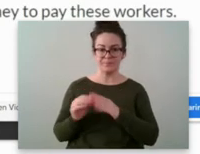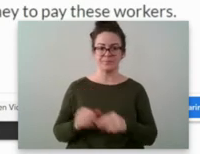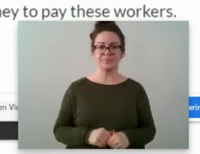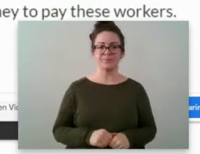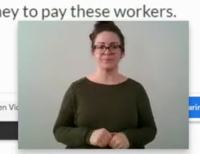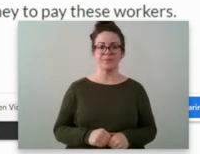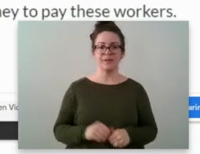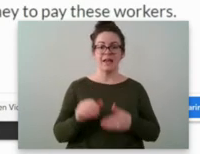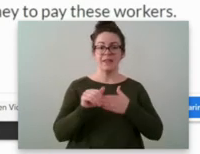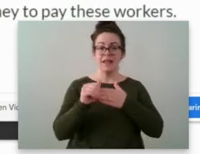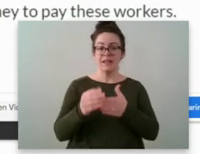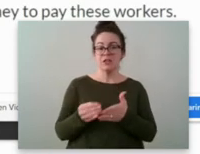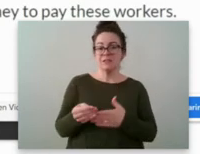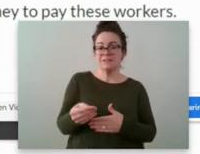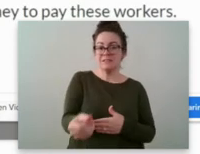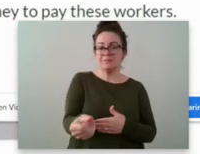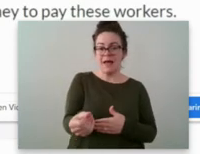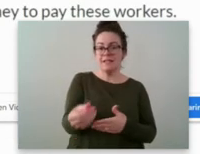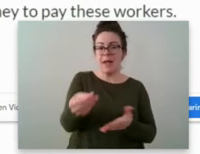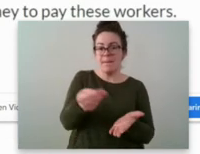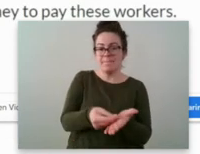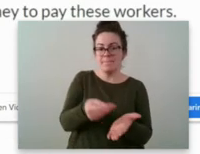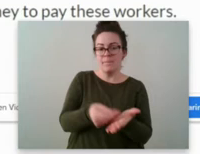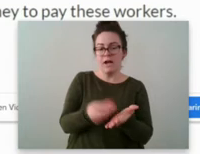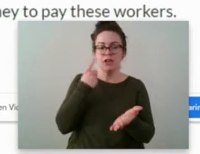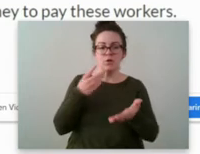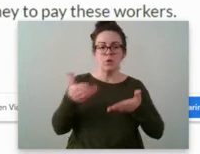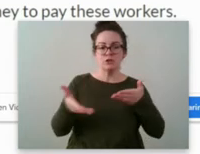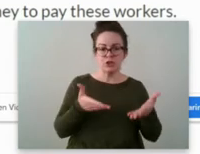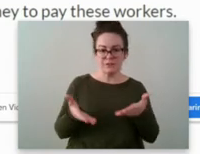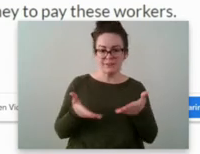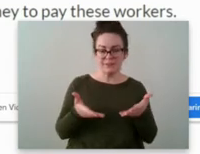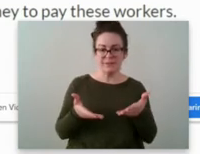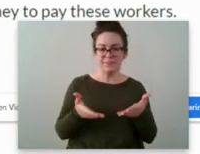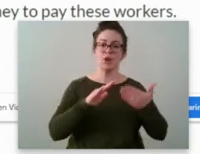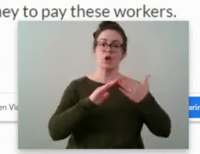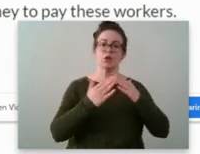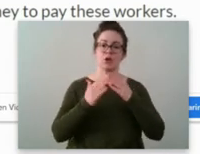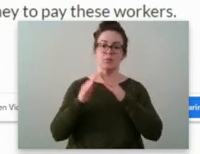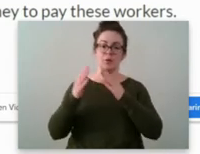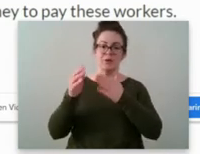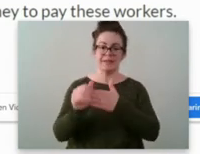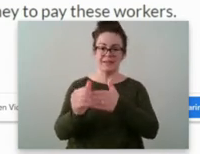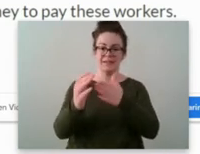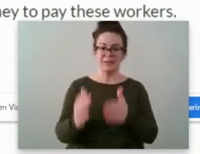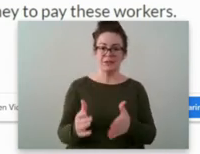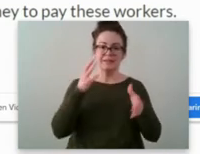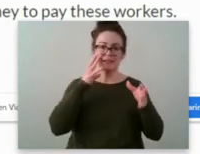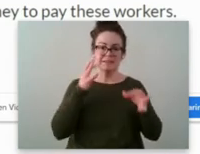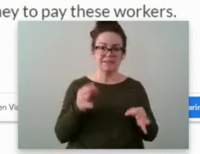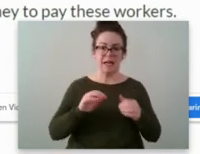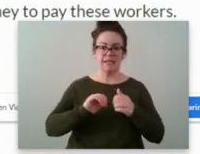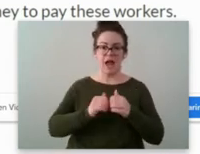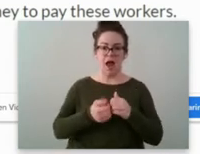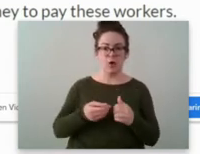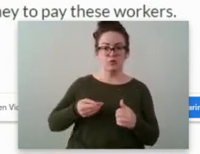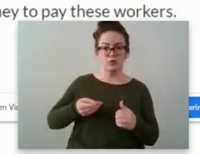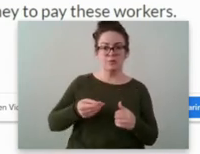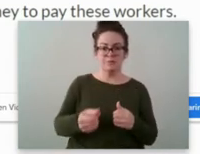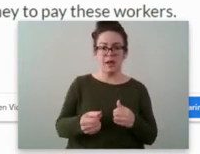The leaders spend money for services. Community leaders decide how to spend the community's money. Every